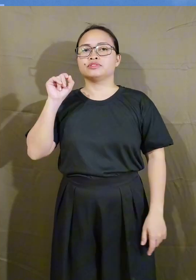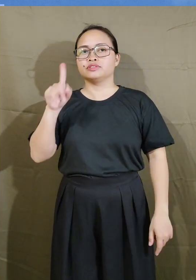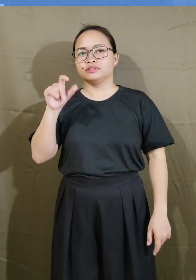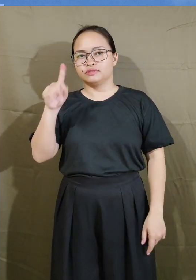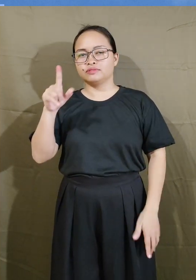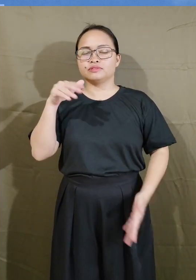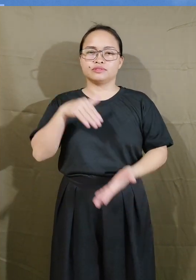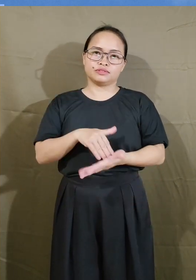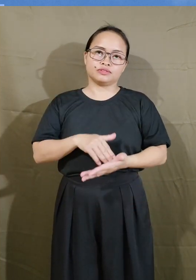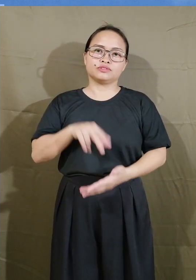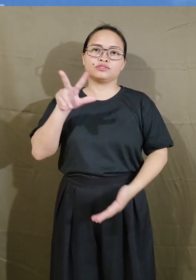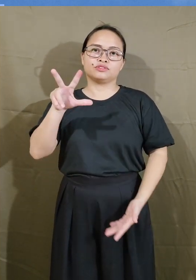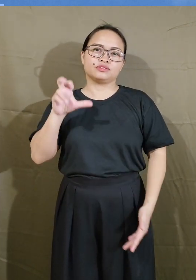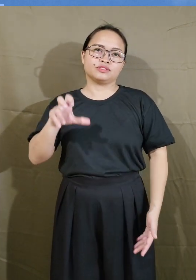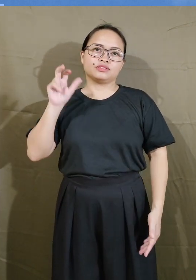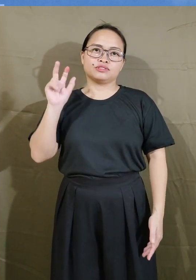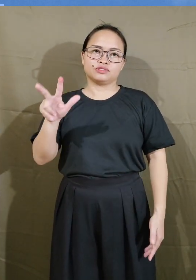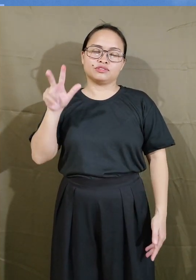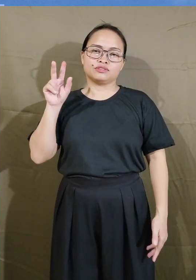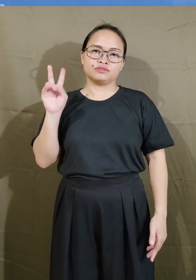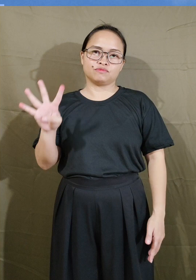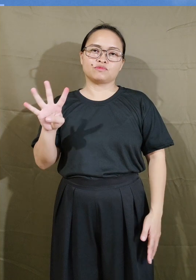Therefore, there were